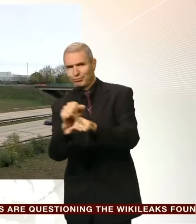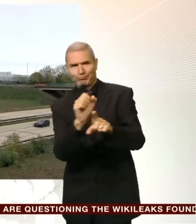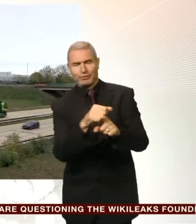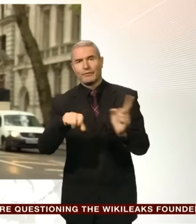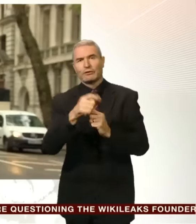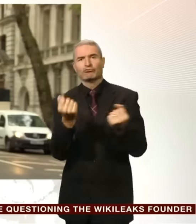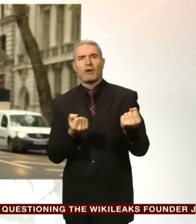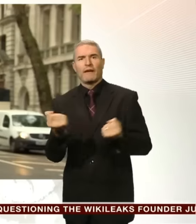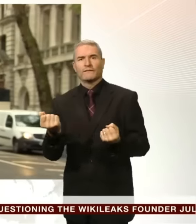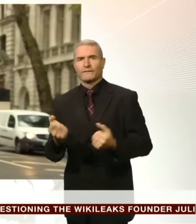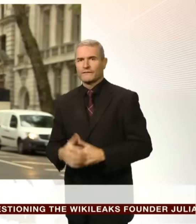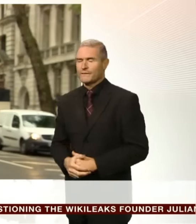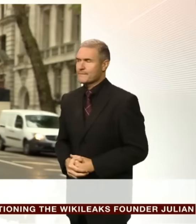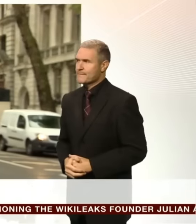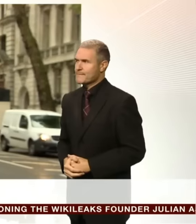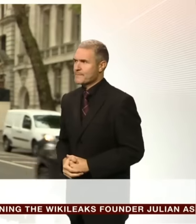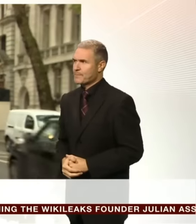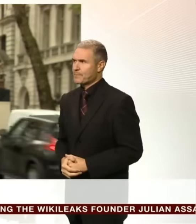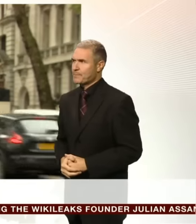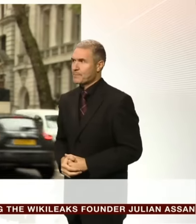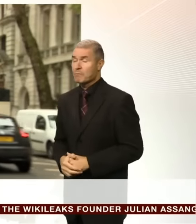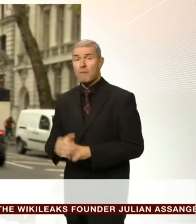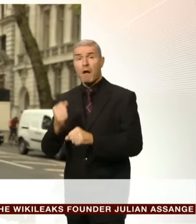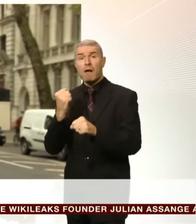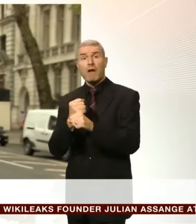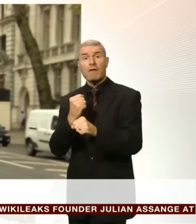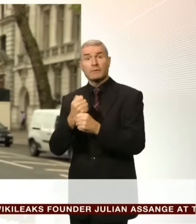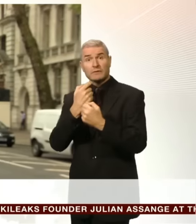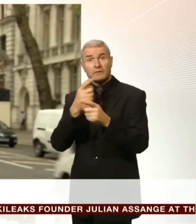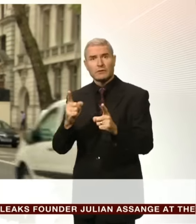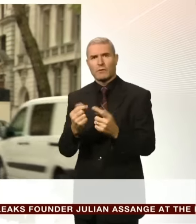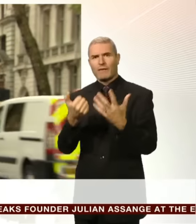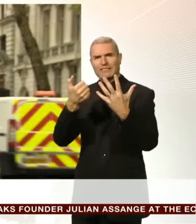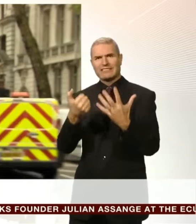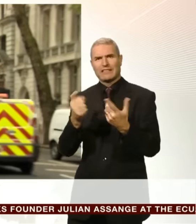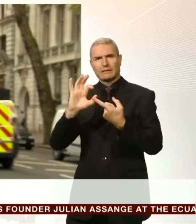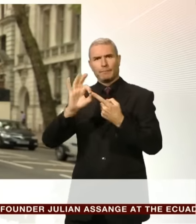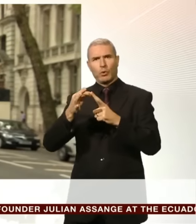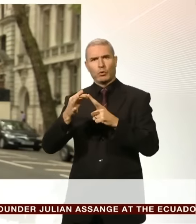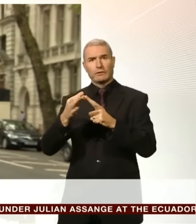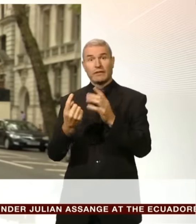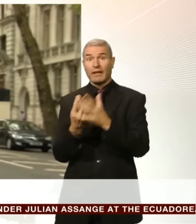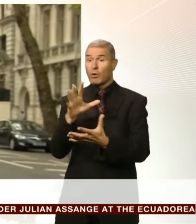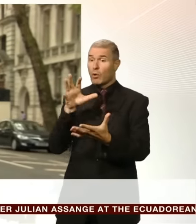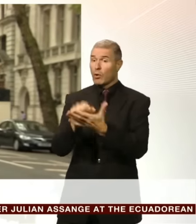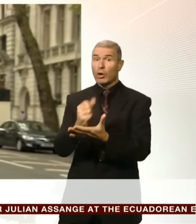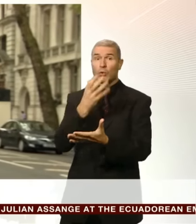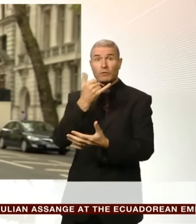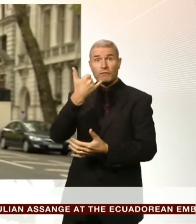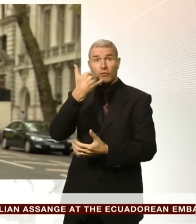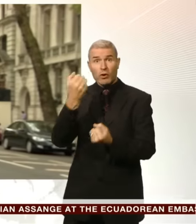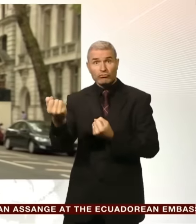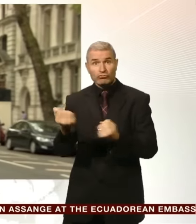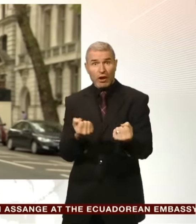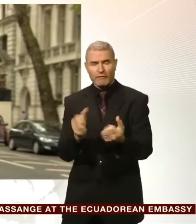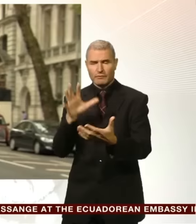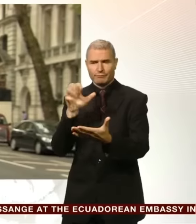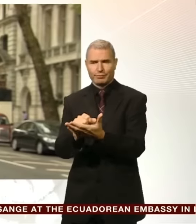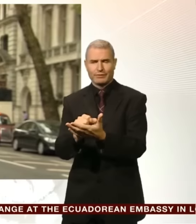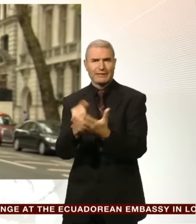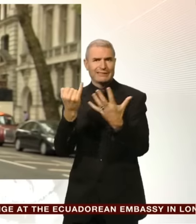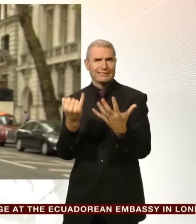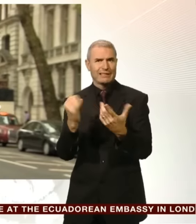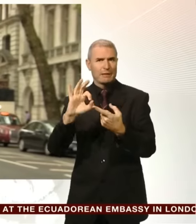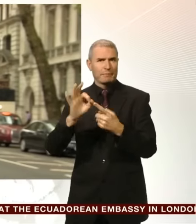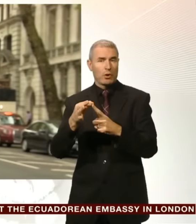crime. The government have said that they're going to introduce 6 penalty points for using the mobile phone at the wheel, but